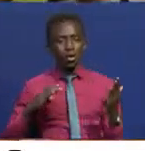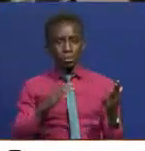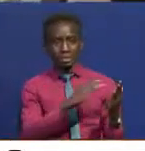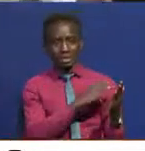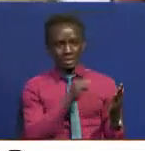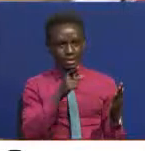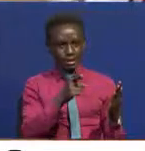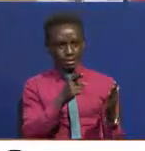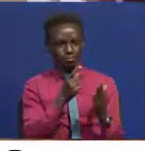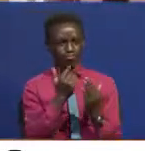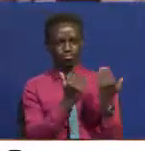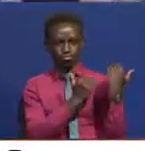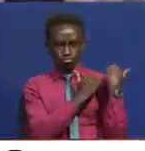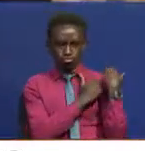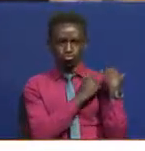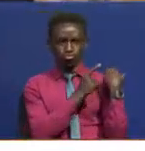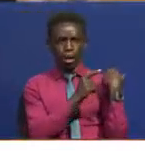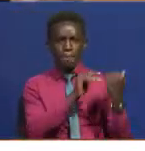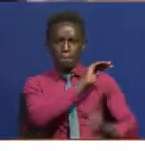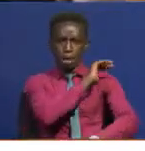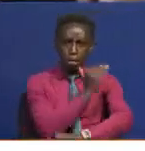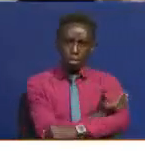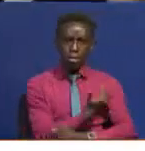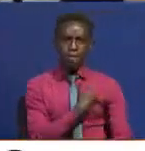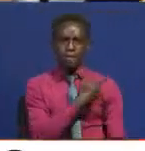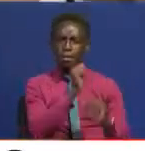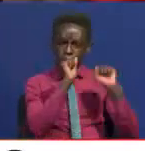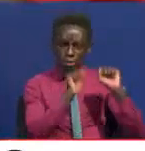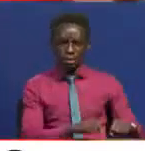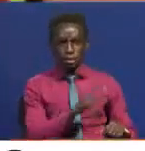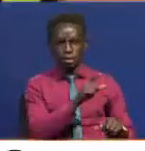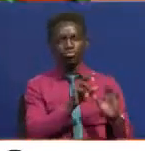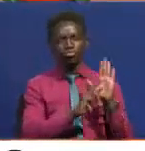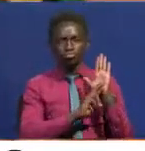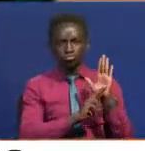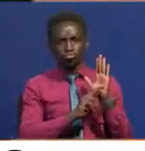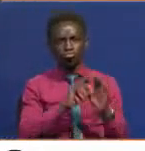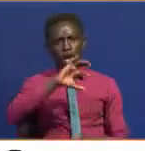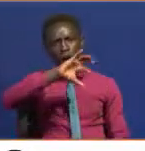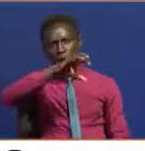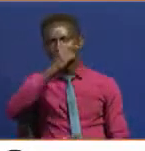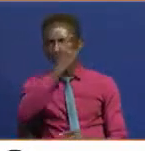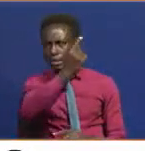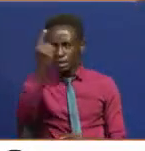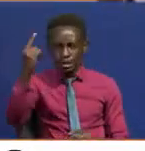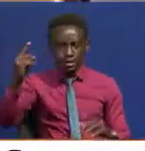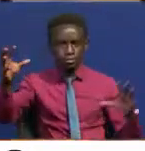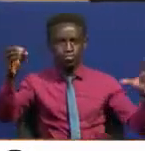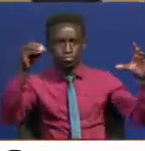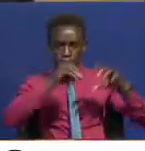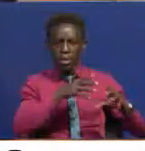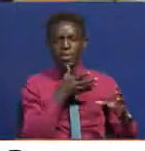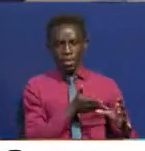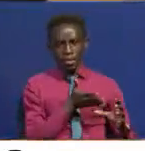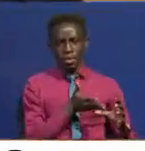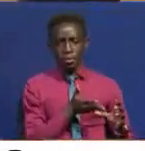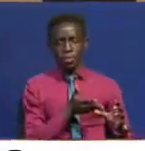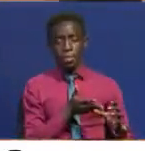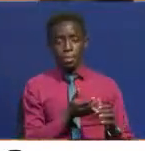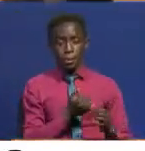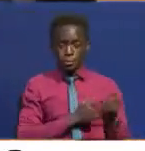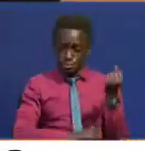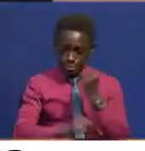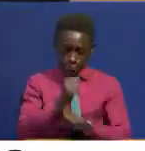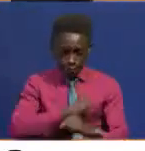capable and has representation from each of these counties. And once that's done, then we will get